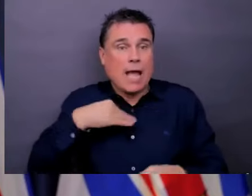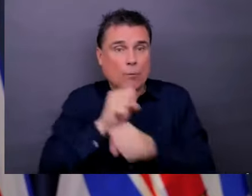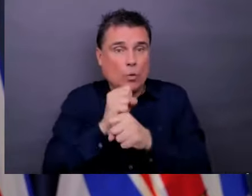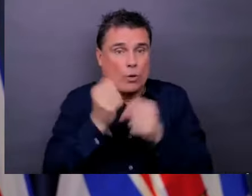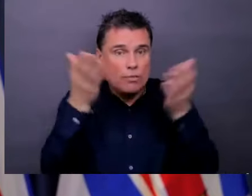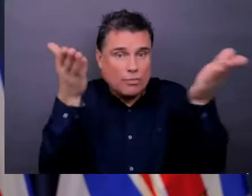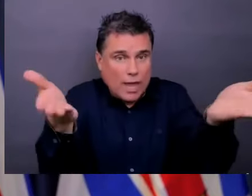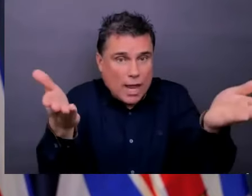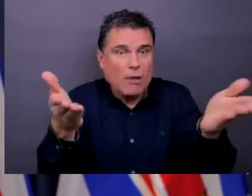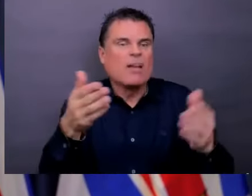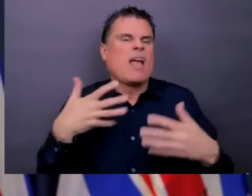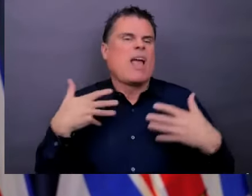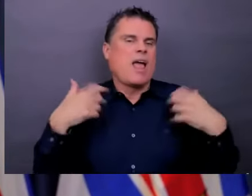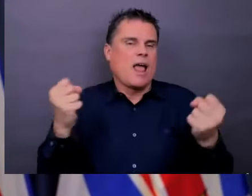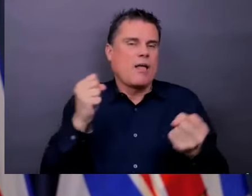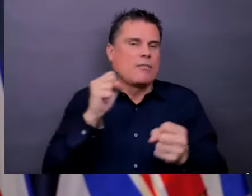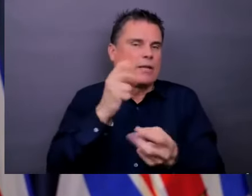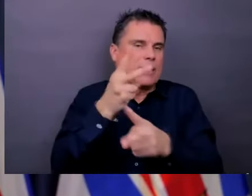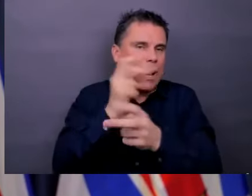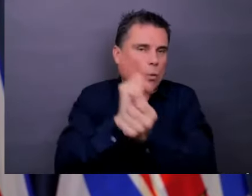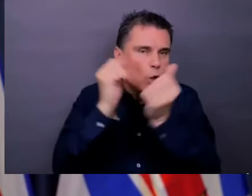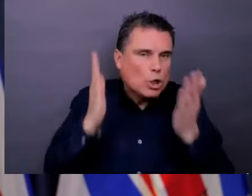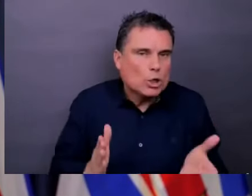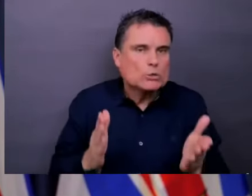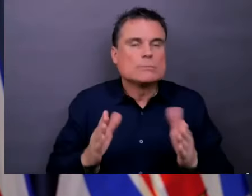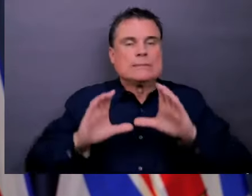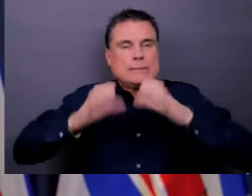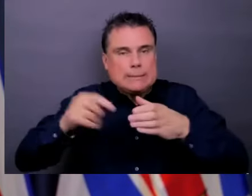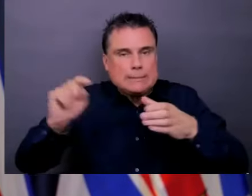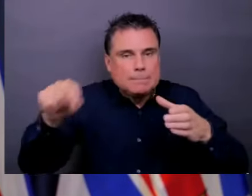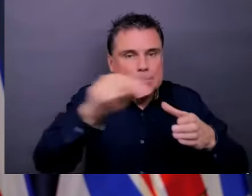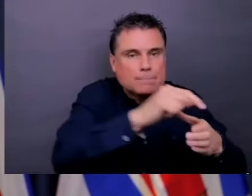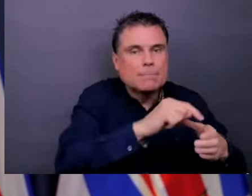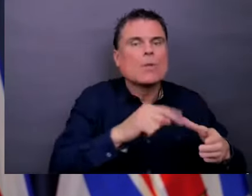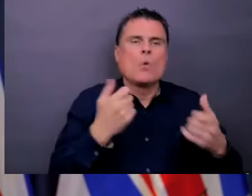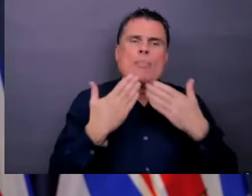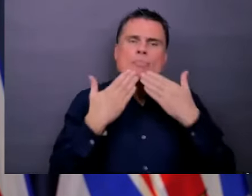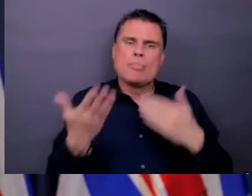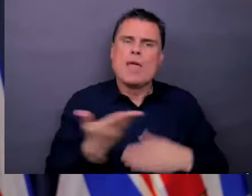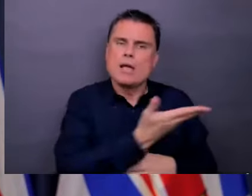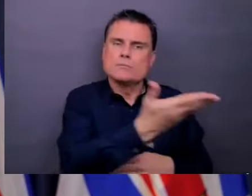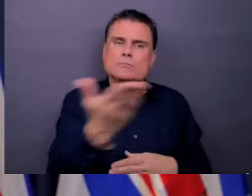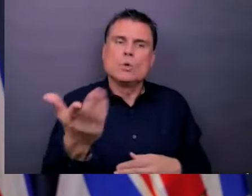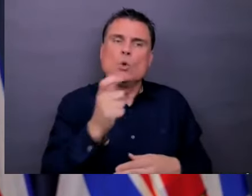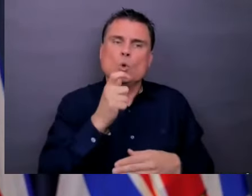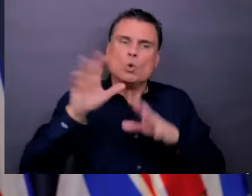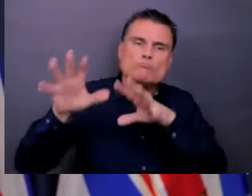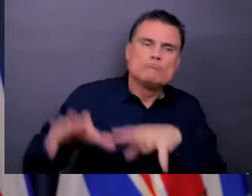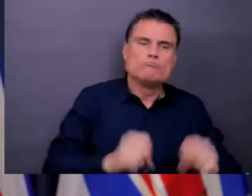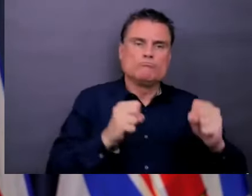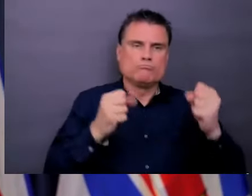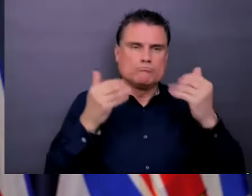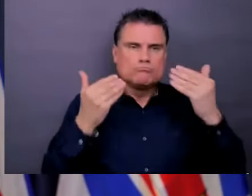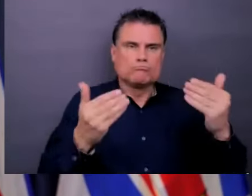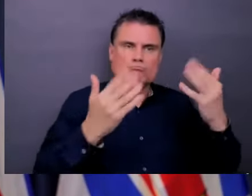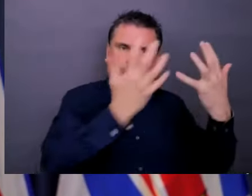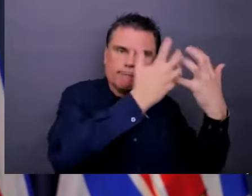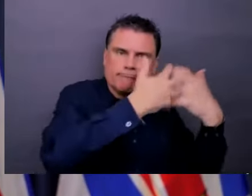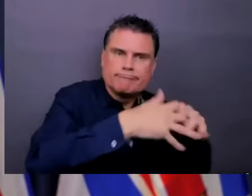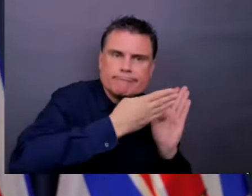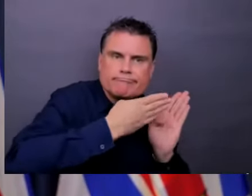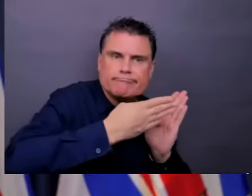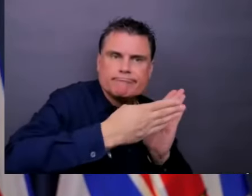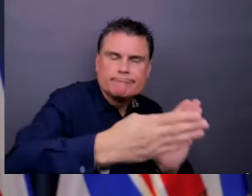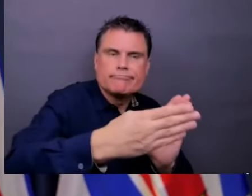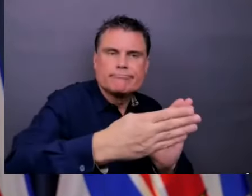campaign. It has real fundamental challenges, not least of which is, of course, some of the interruptions in what was expected